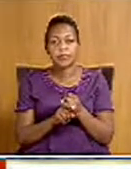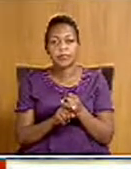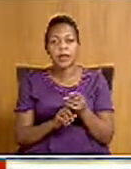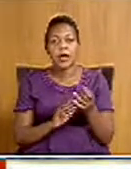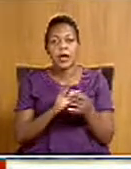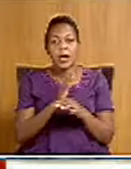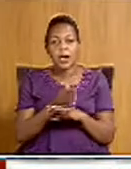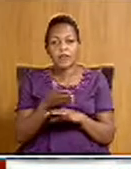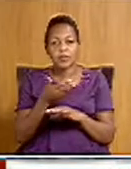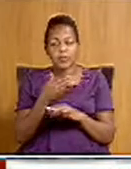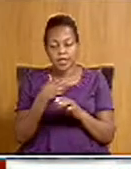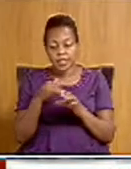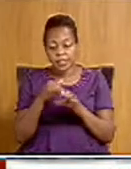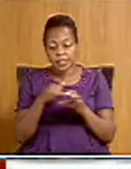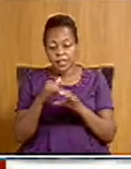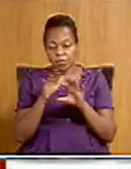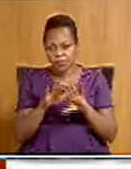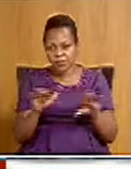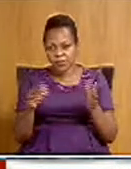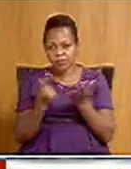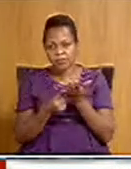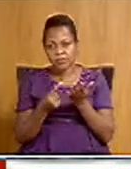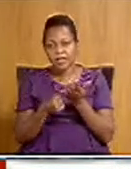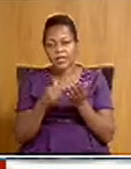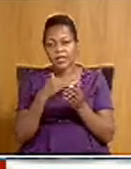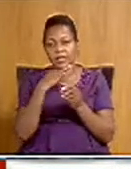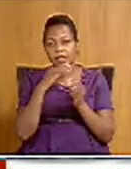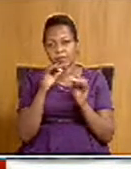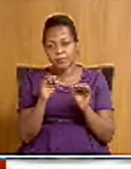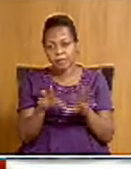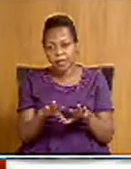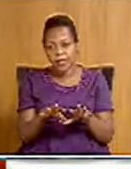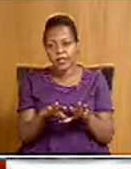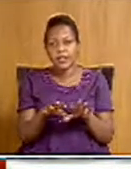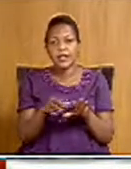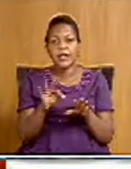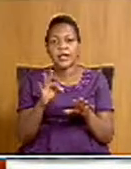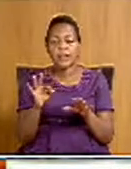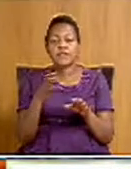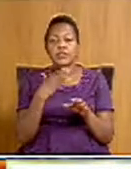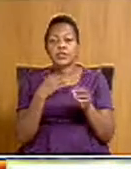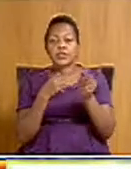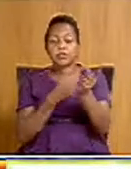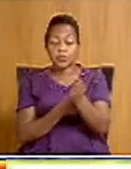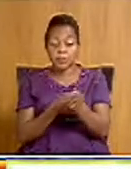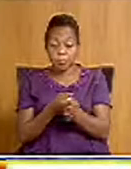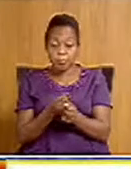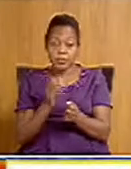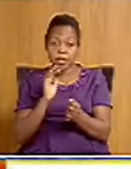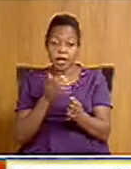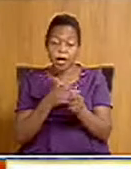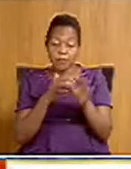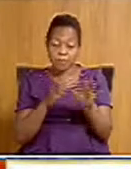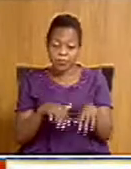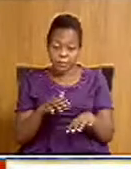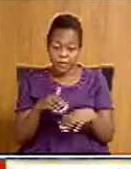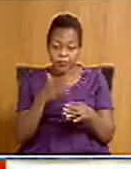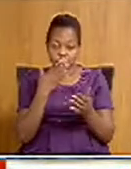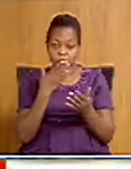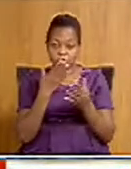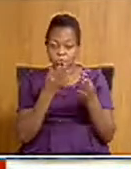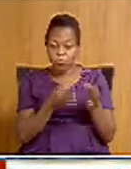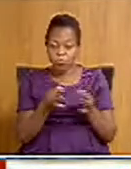realizing that the internal market of Uganda is not enough if we are to support our producers of goods and